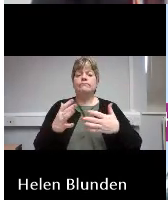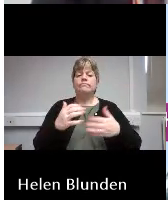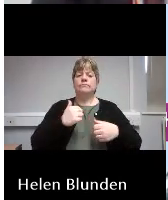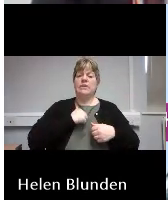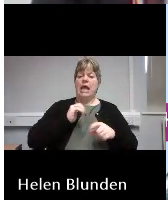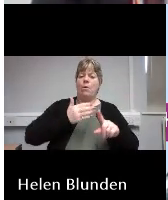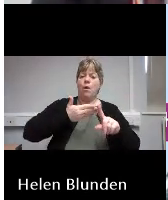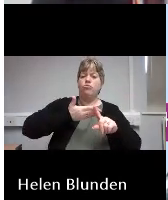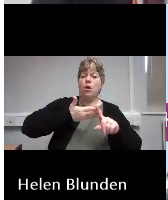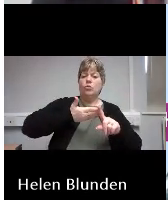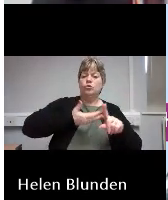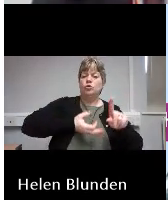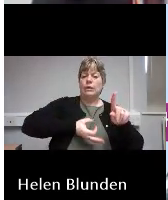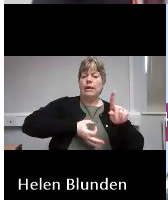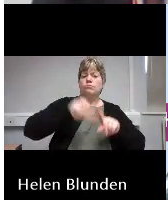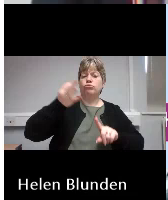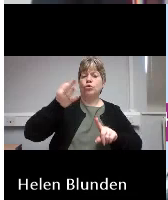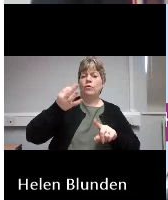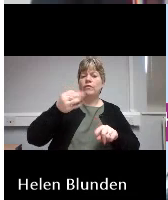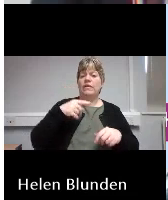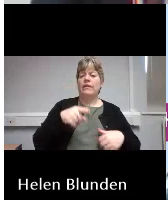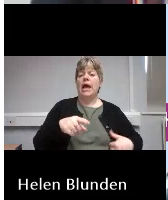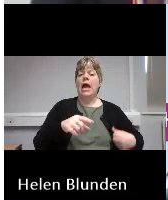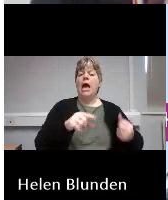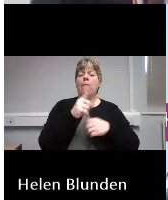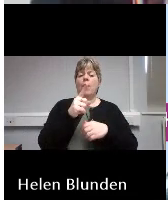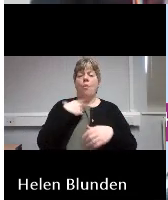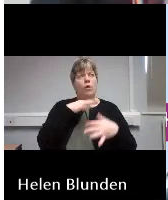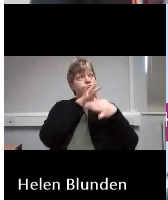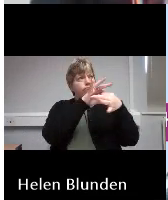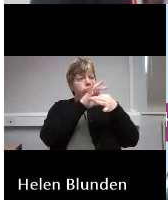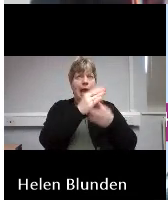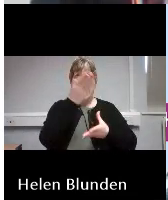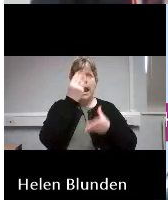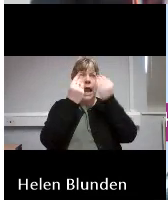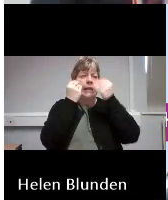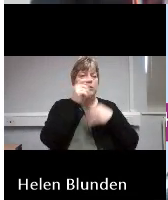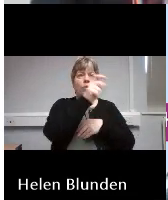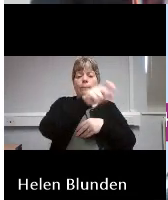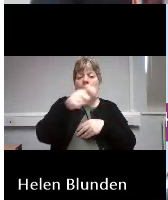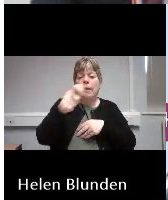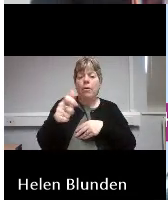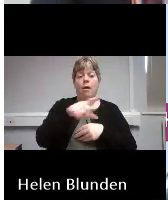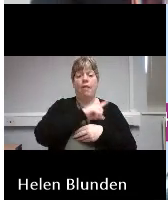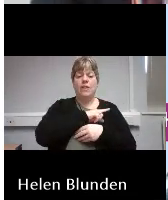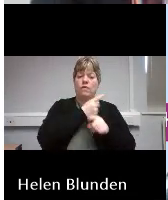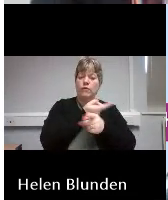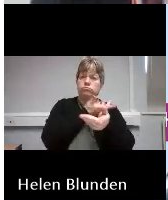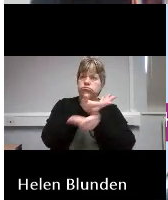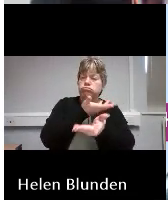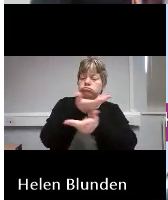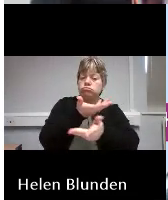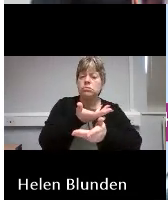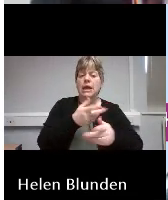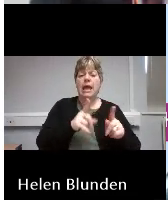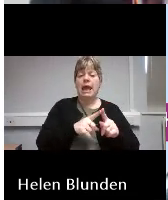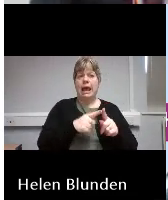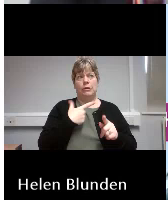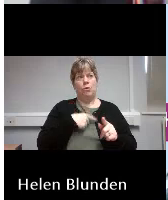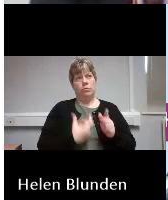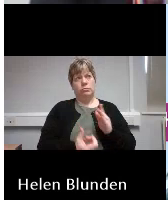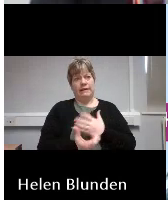to improvement is by engaging and listening to people, which is the purpose of the dialogue and the conversation that we want